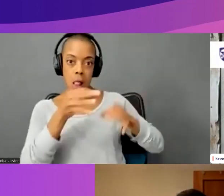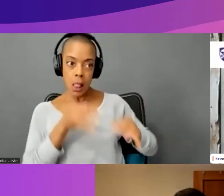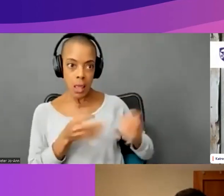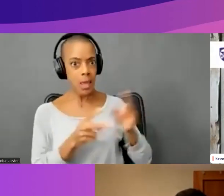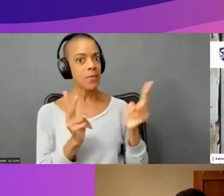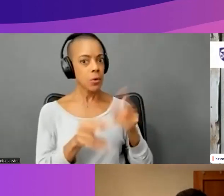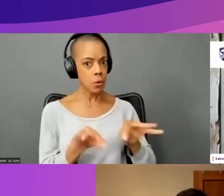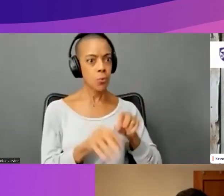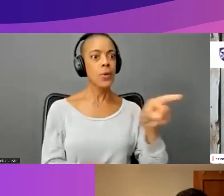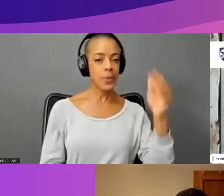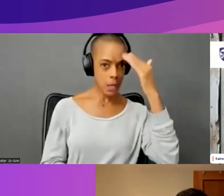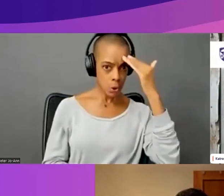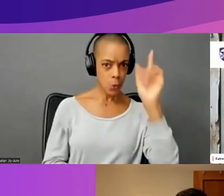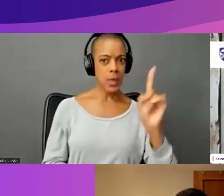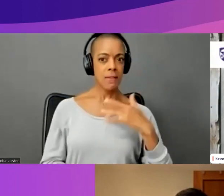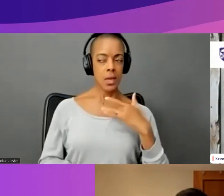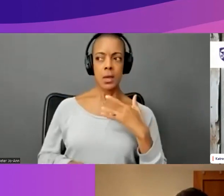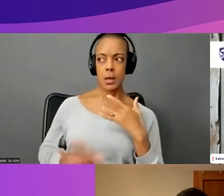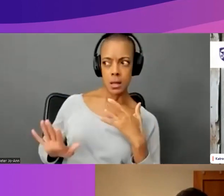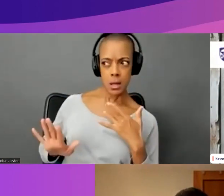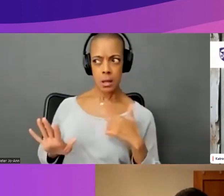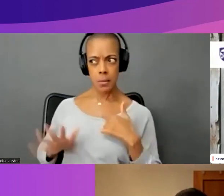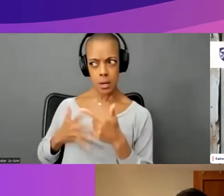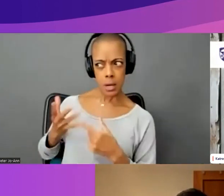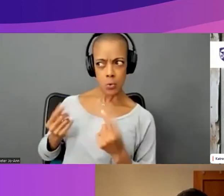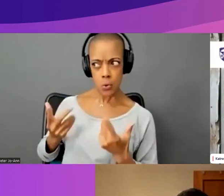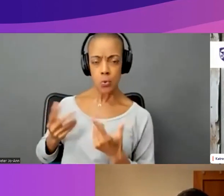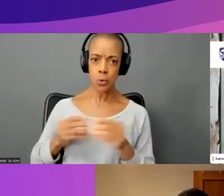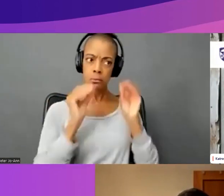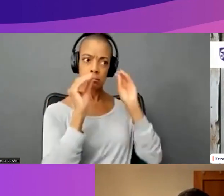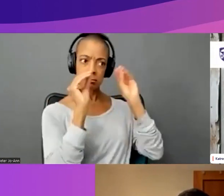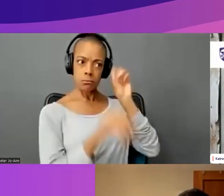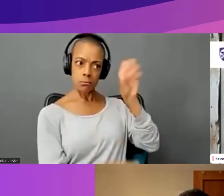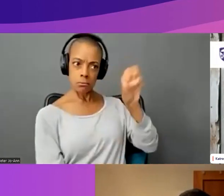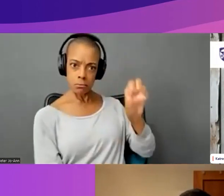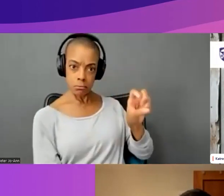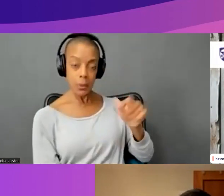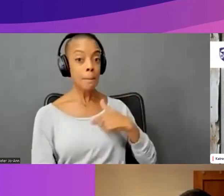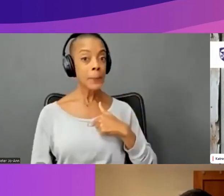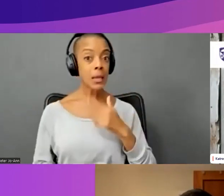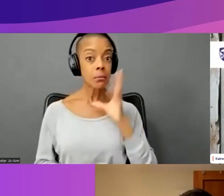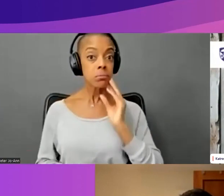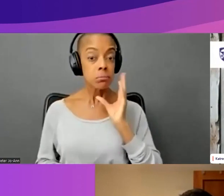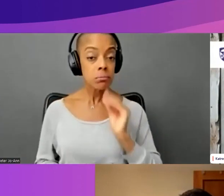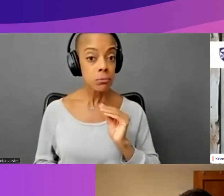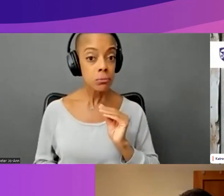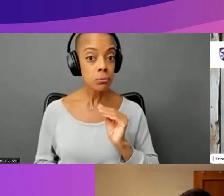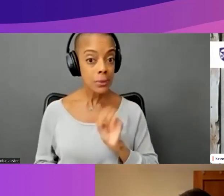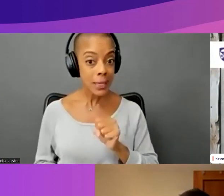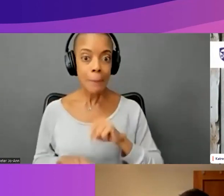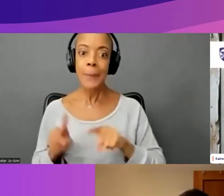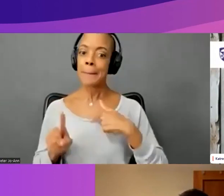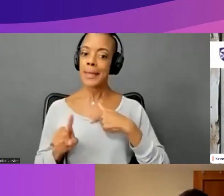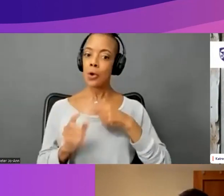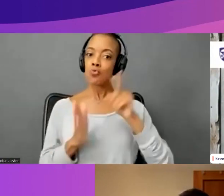that like not only am I a person who has these kinds of experiences, but I also am a researcher. So I would have to